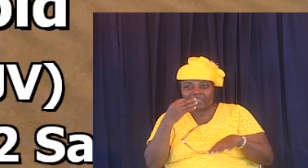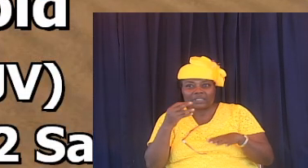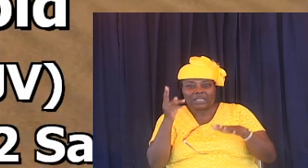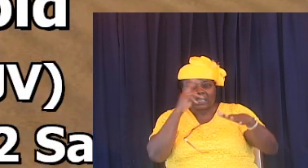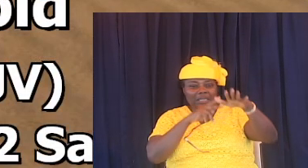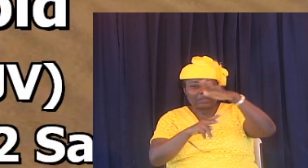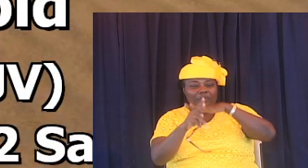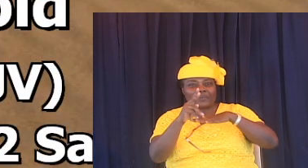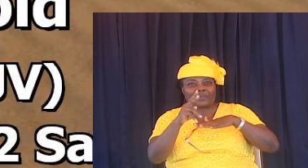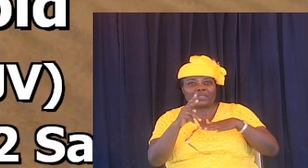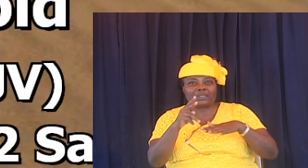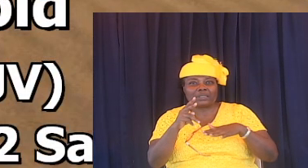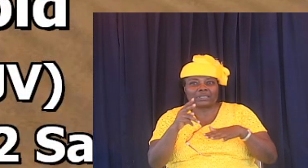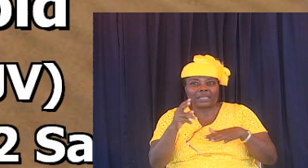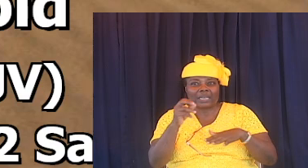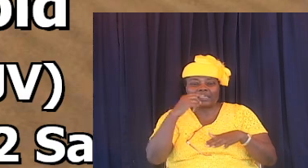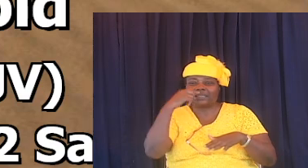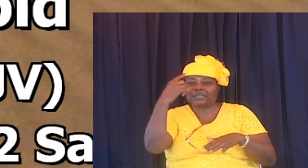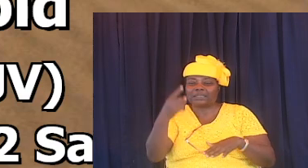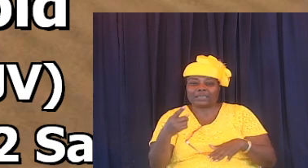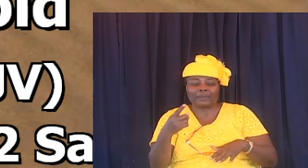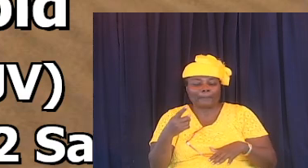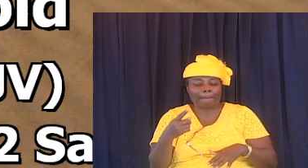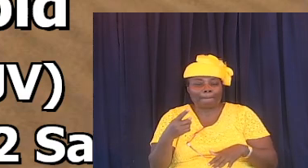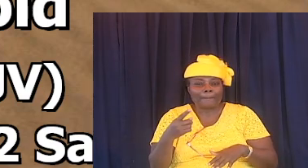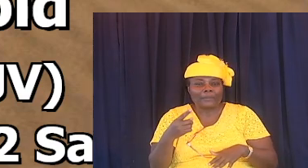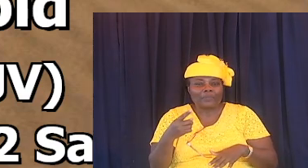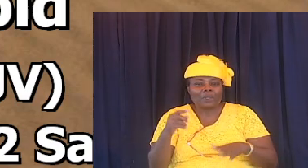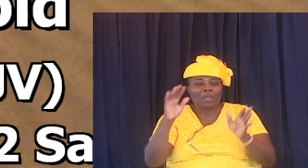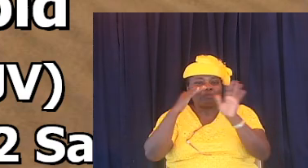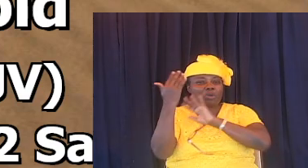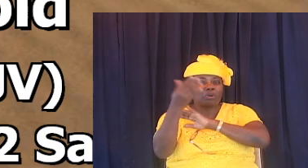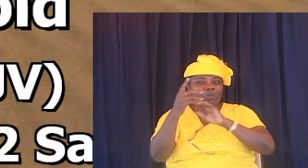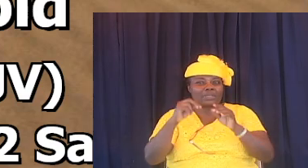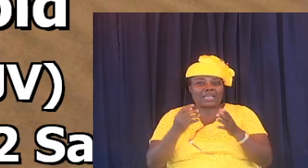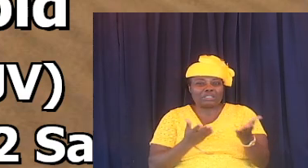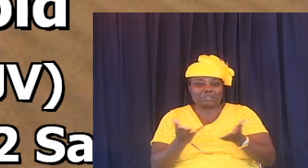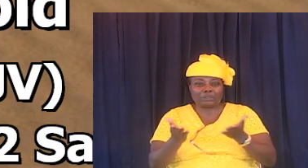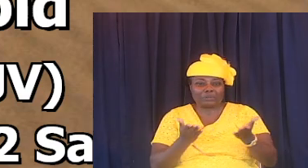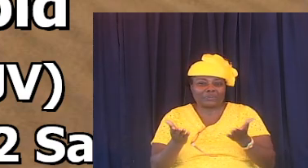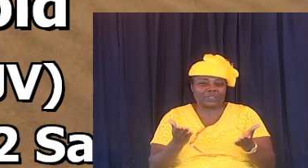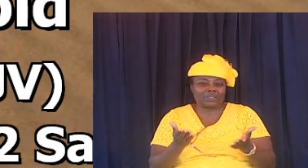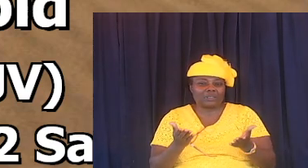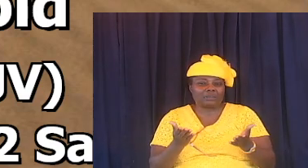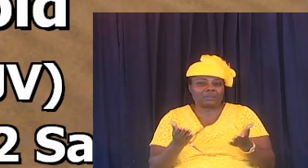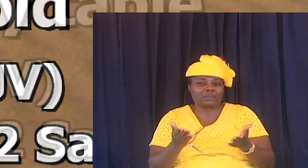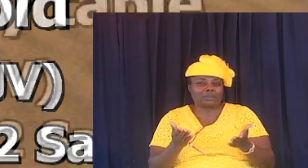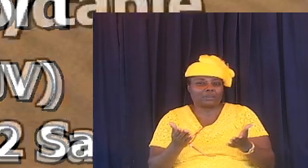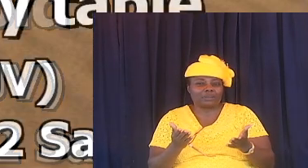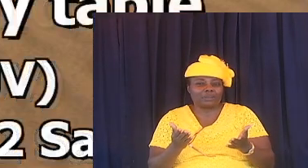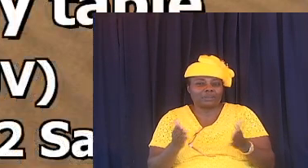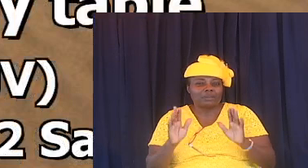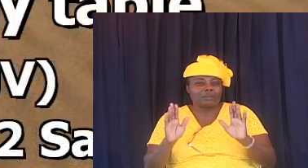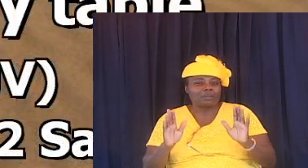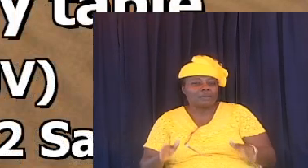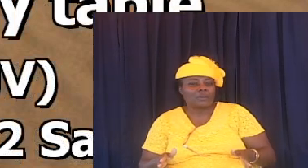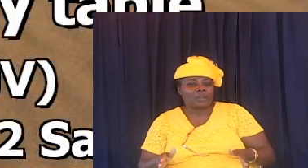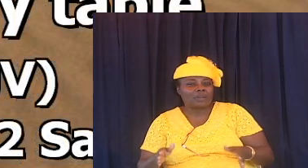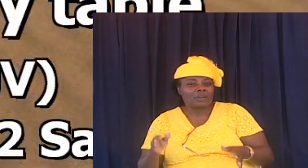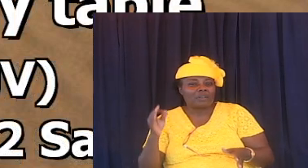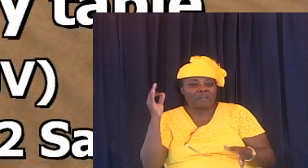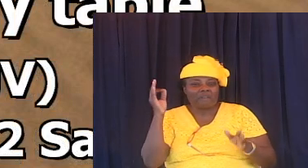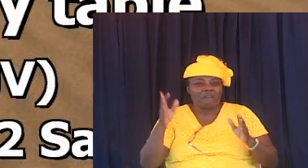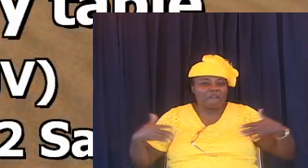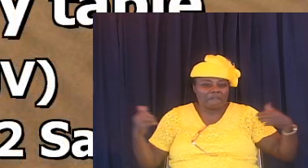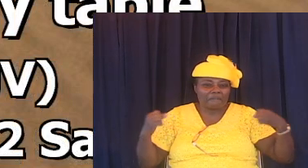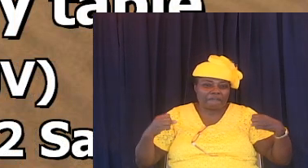David said, "Mephibosheth," he answered, "Behold thy servant." And David said unto him, "Fear not, for I